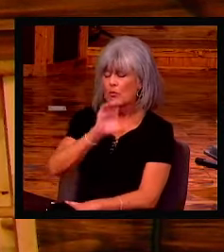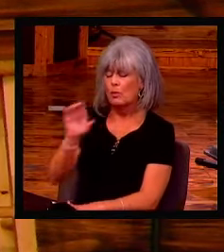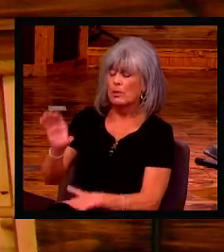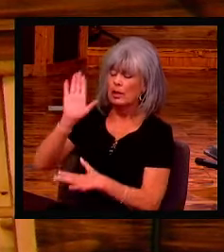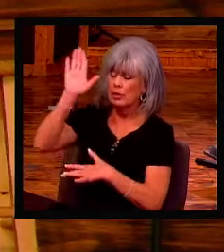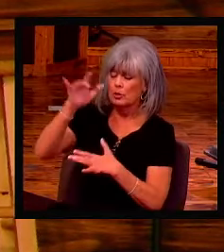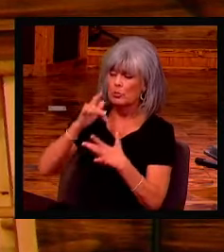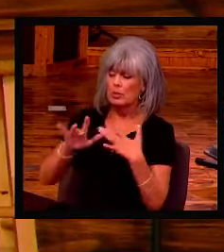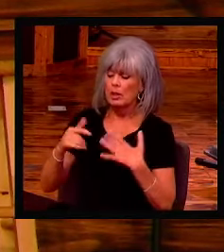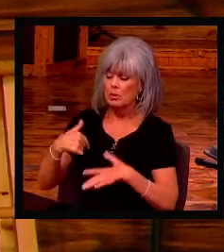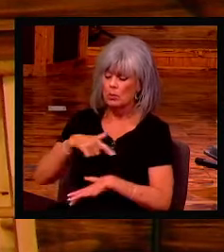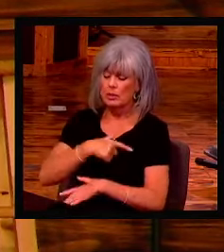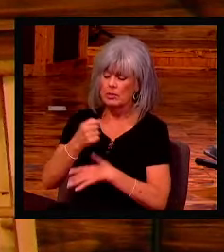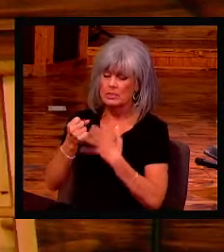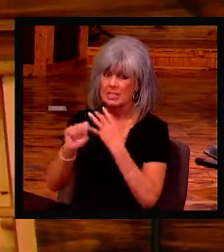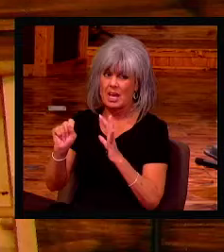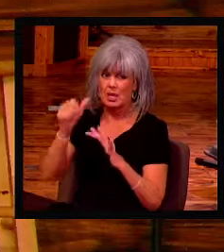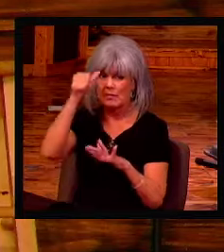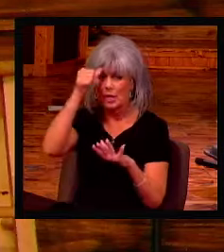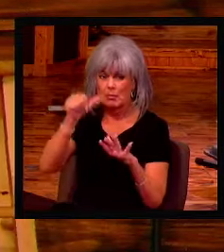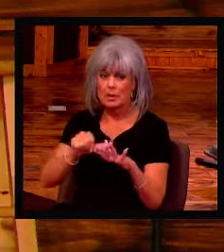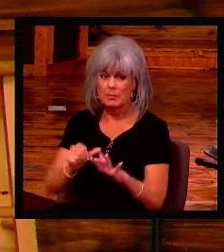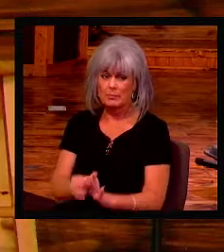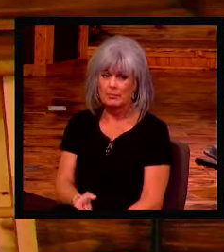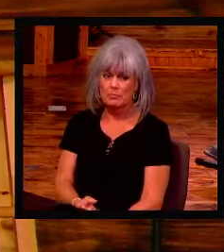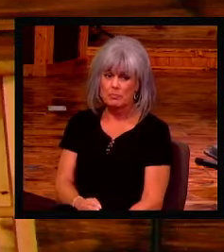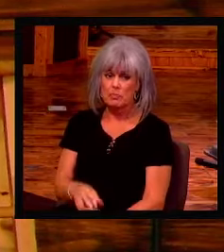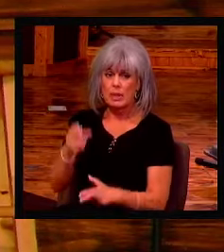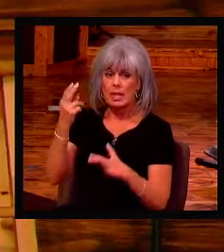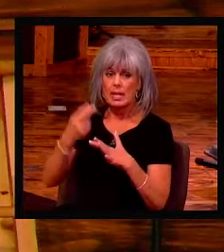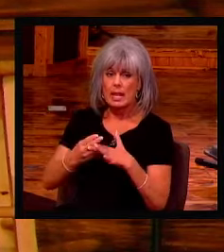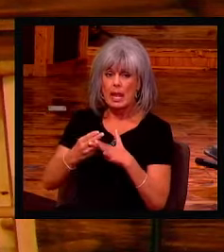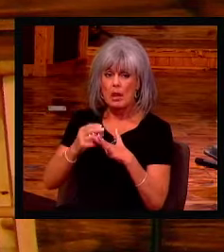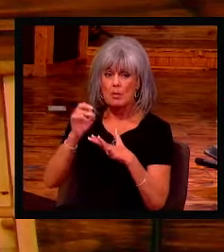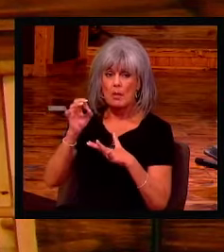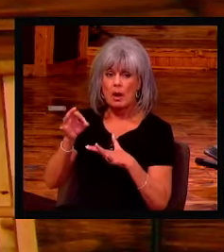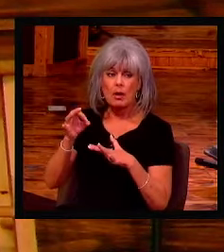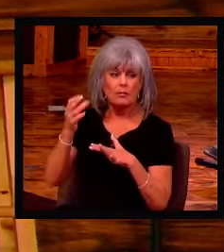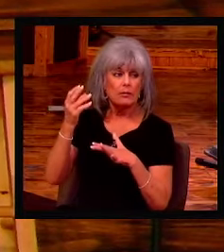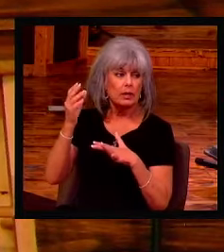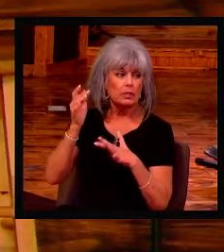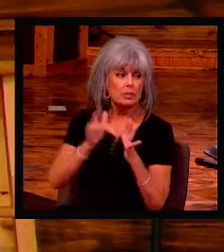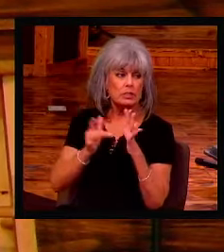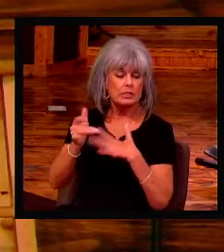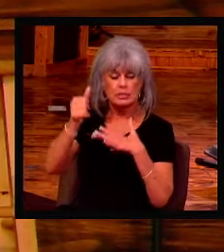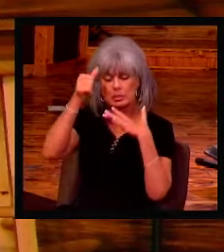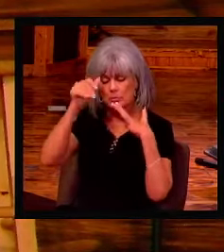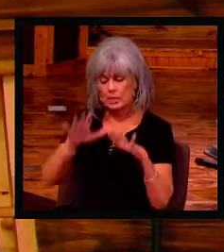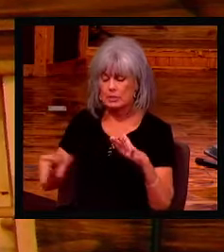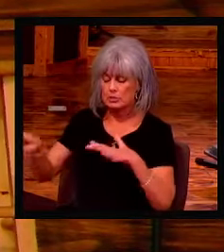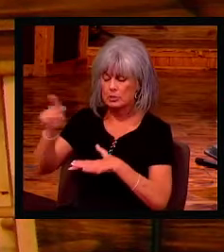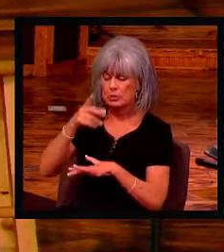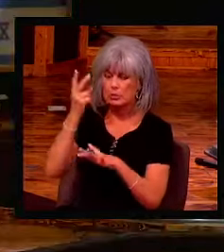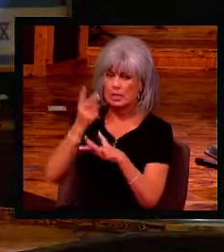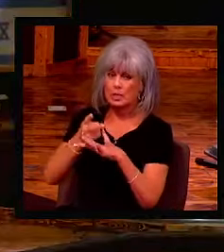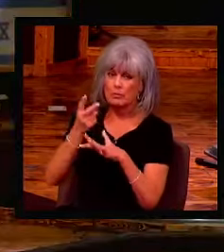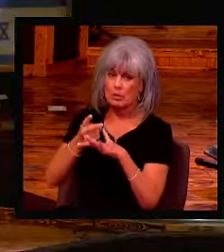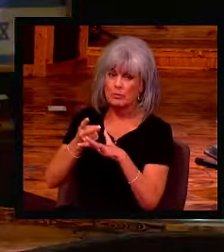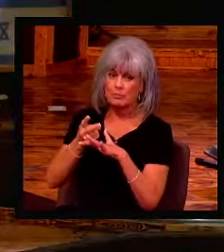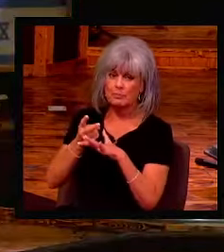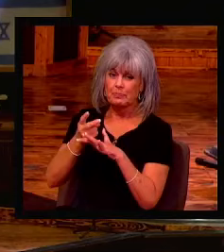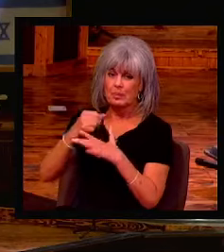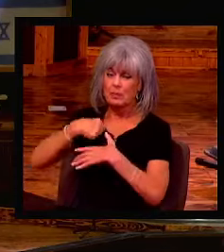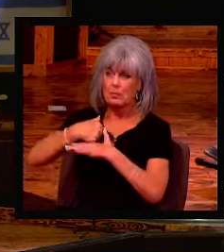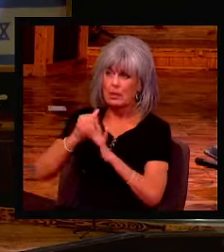we're saved. In Jesus' name, amen. Amen. In the name of Jesus Christ, the Lord bless you and keep you. The Lord make